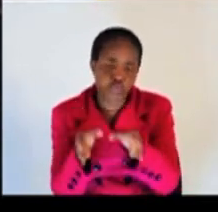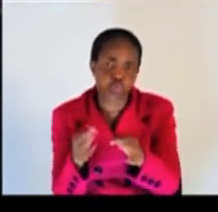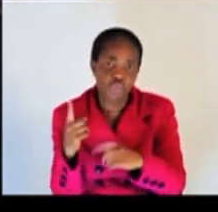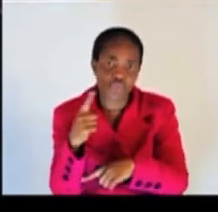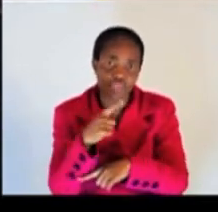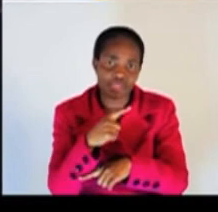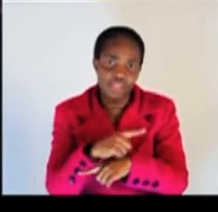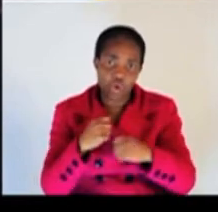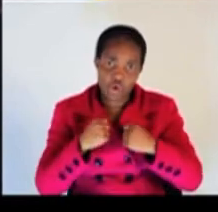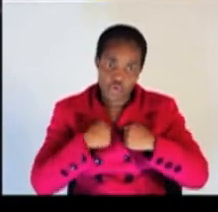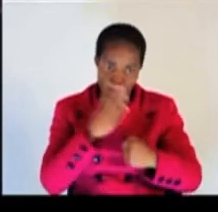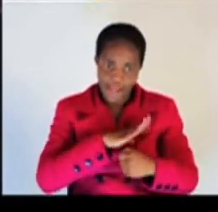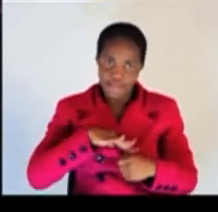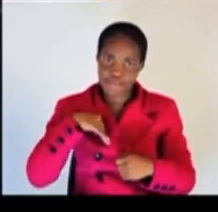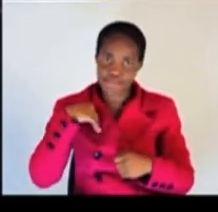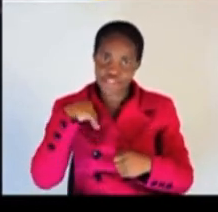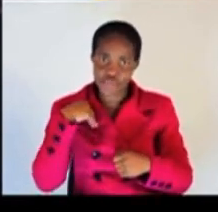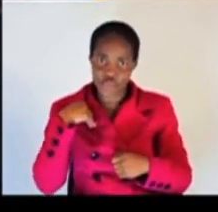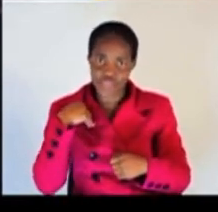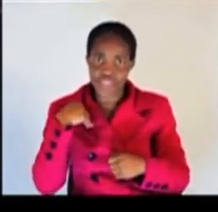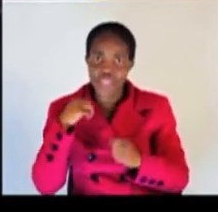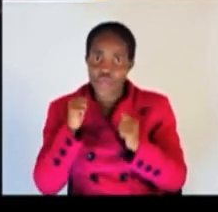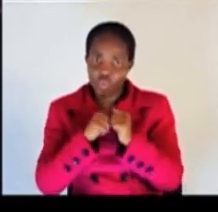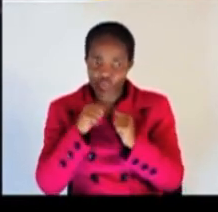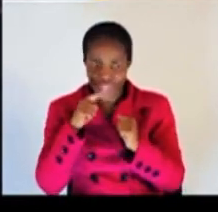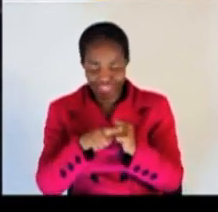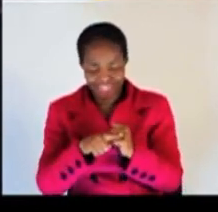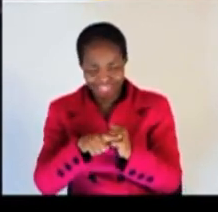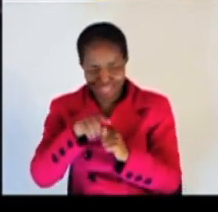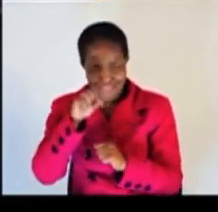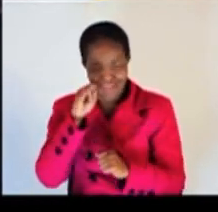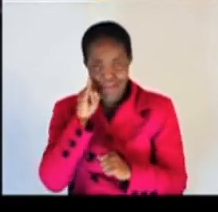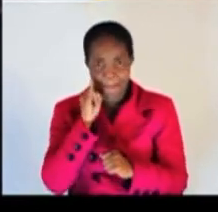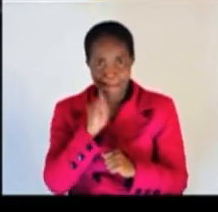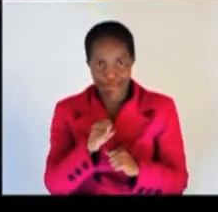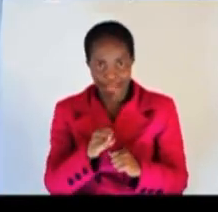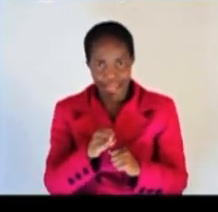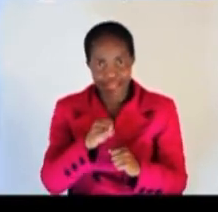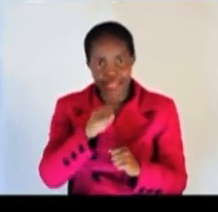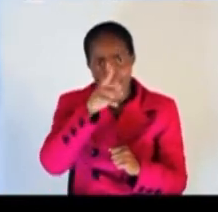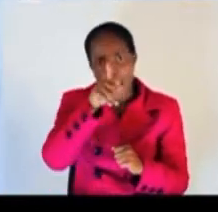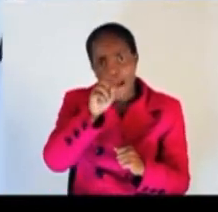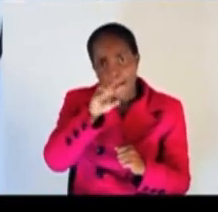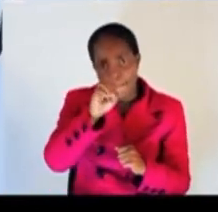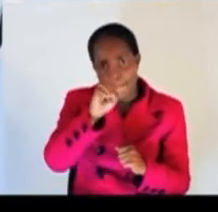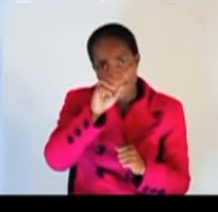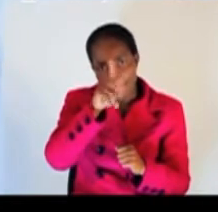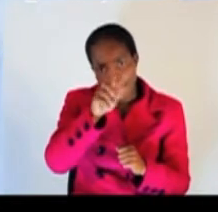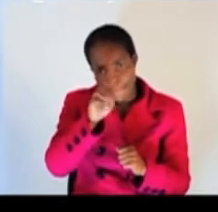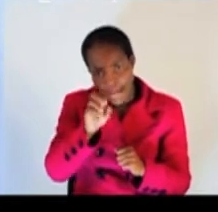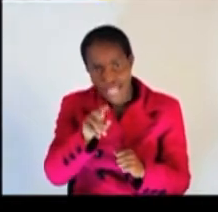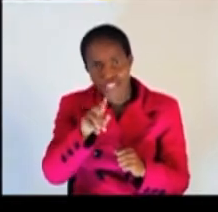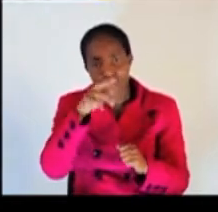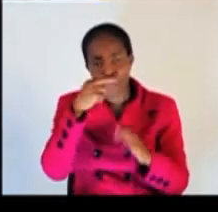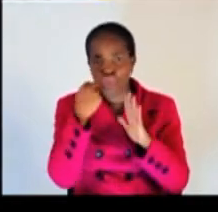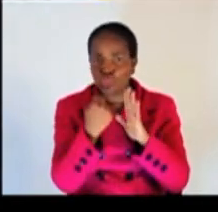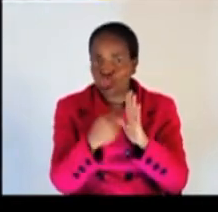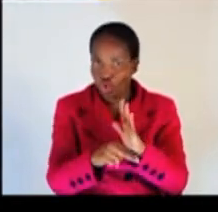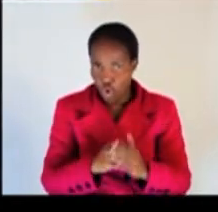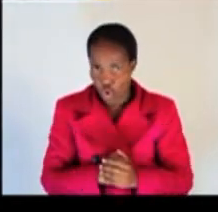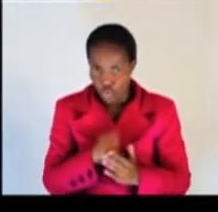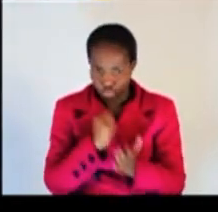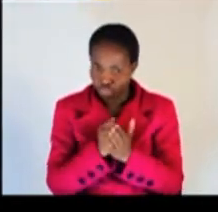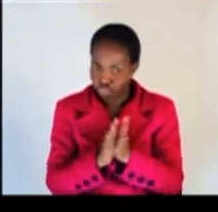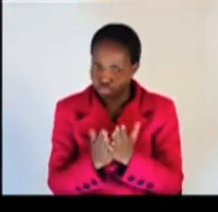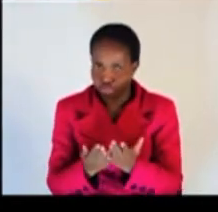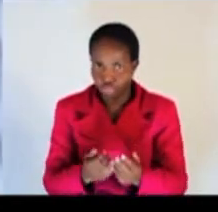our demonstration against this disgusting pass law system. We want to make